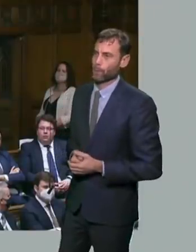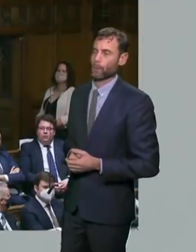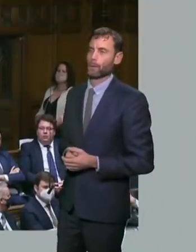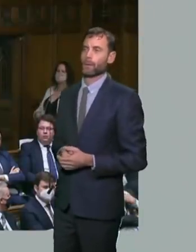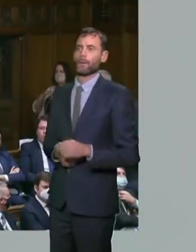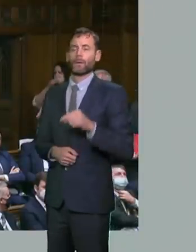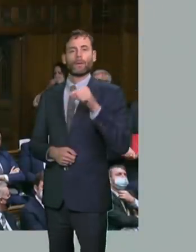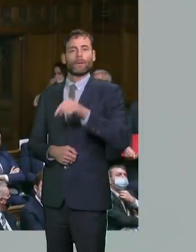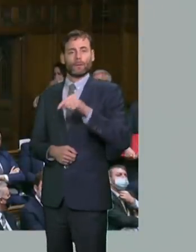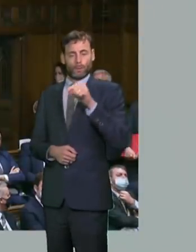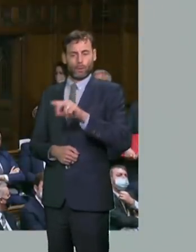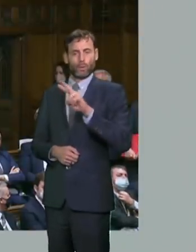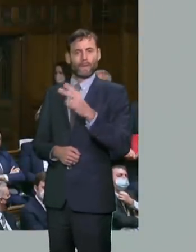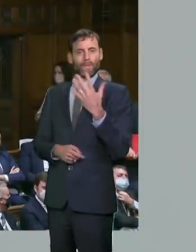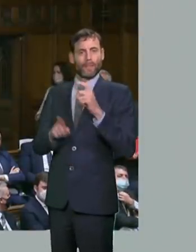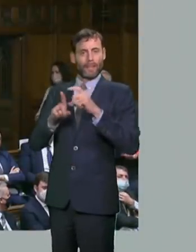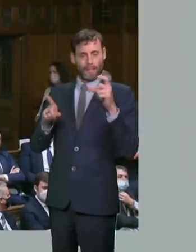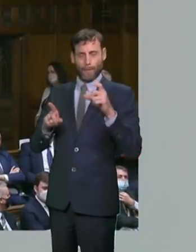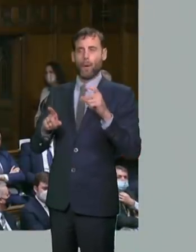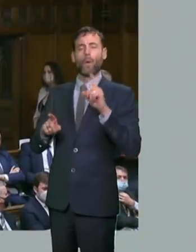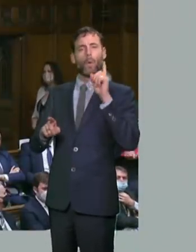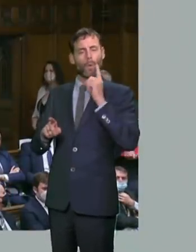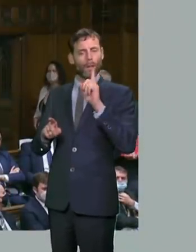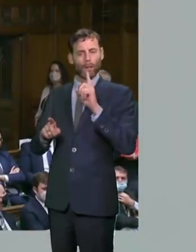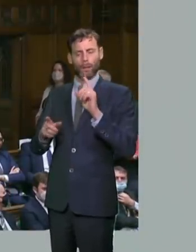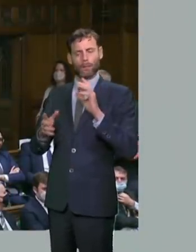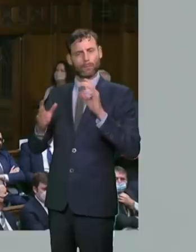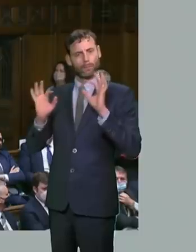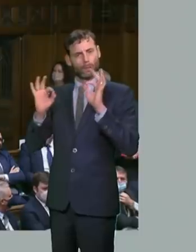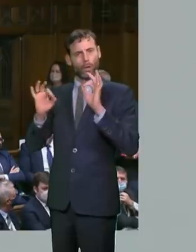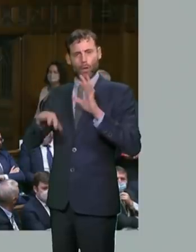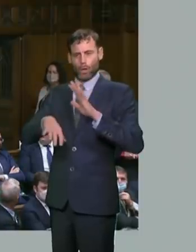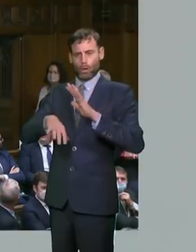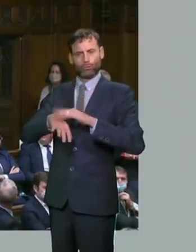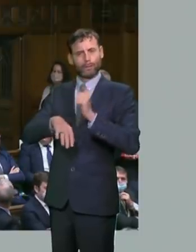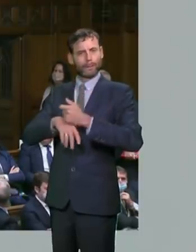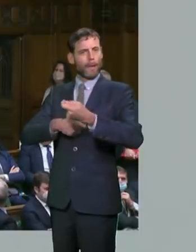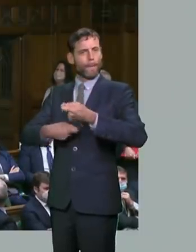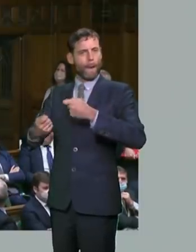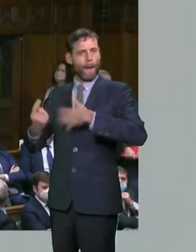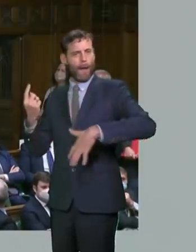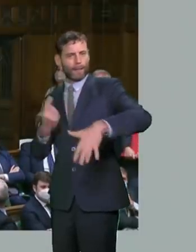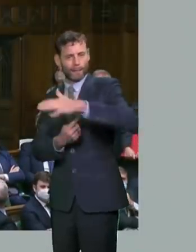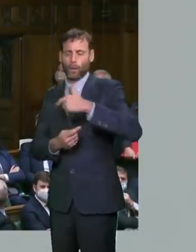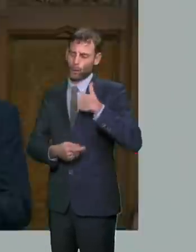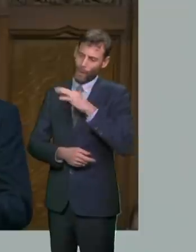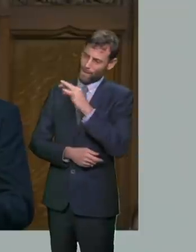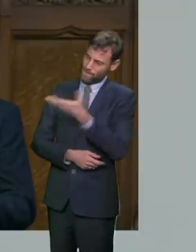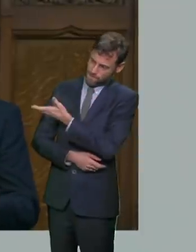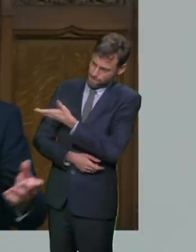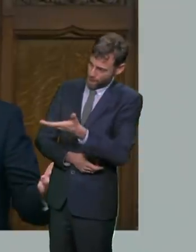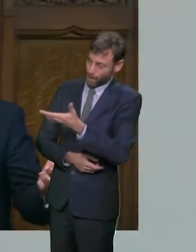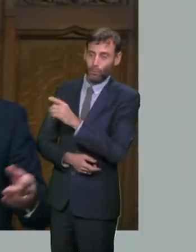world-famous Christmas market in the grounds of the historic... And it will be be remiss of me not to invite my honourable friend, the Prime